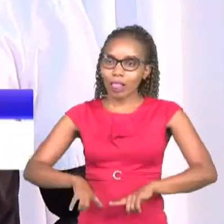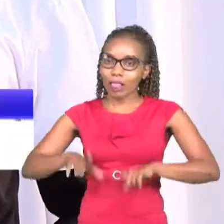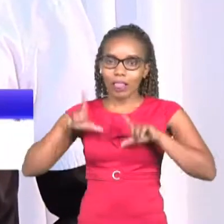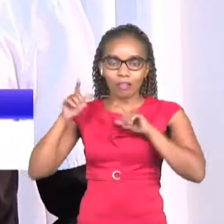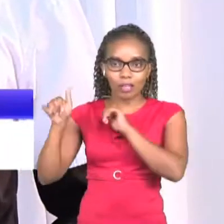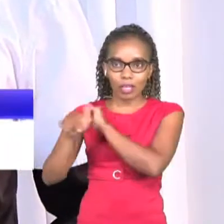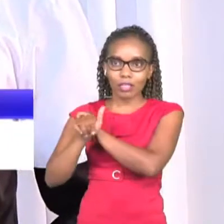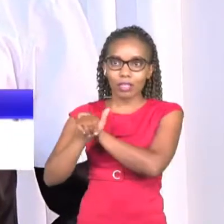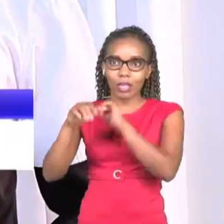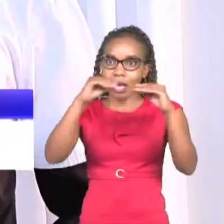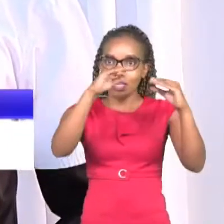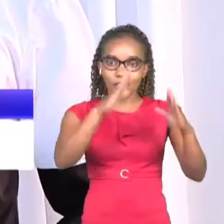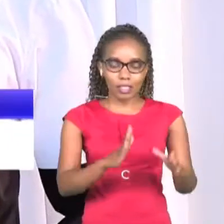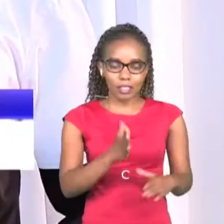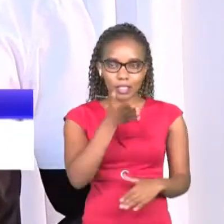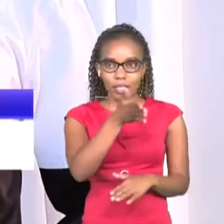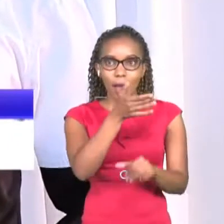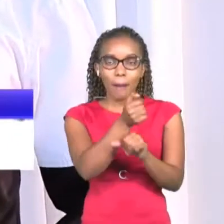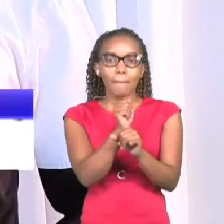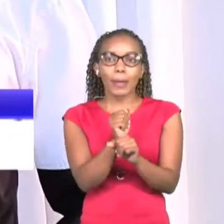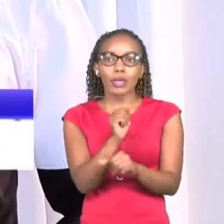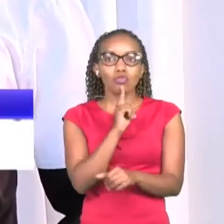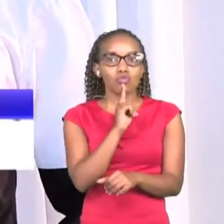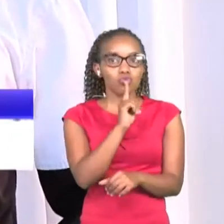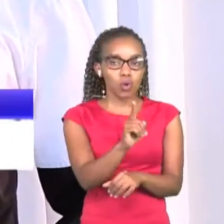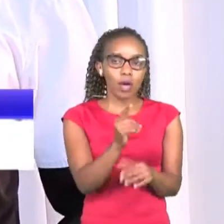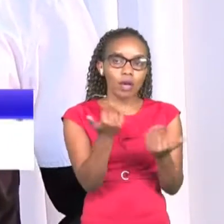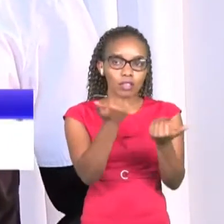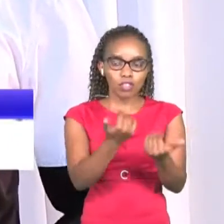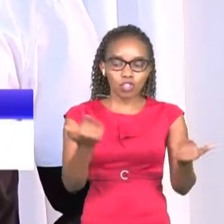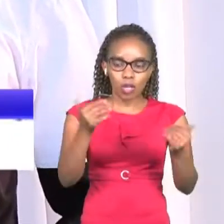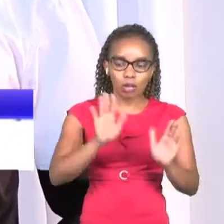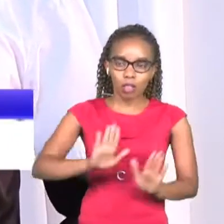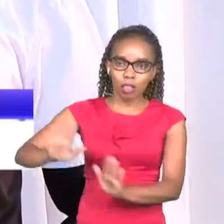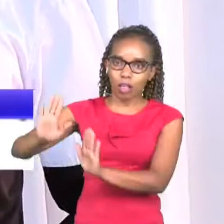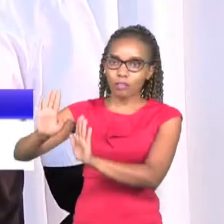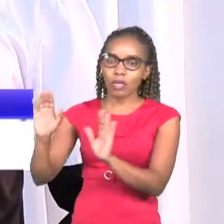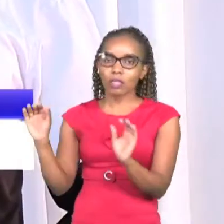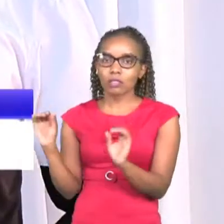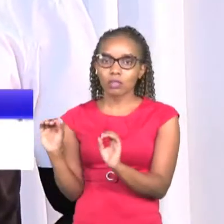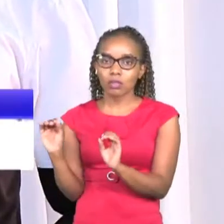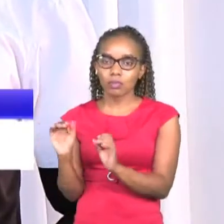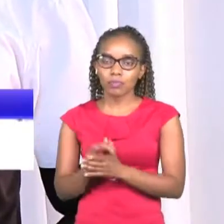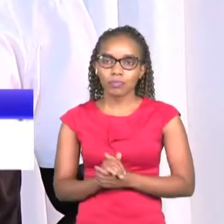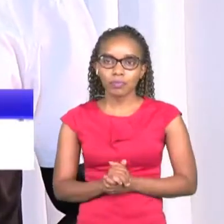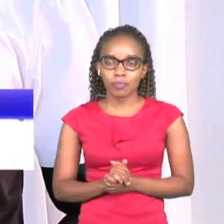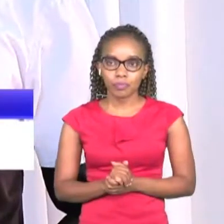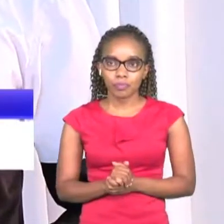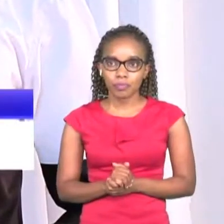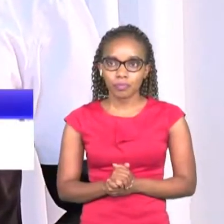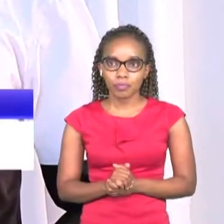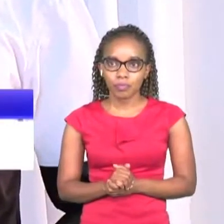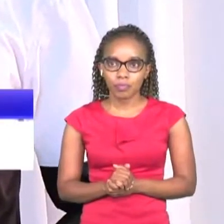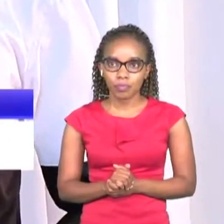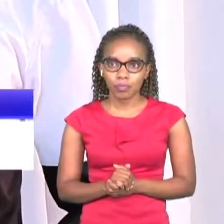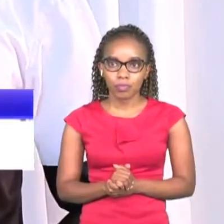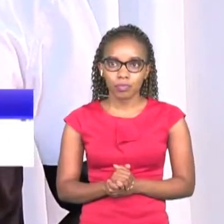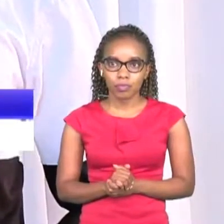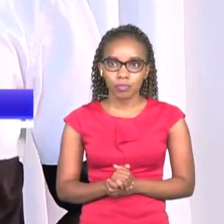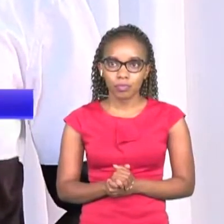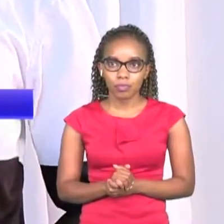are at the center, making sure that no child is left. Andrew Kero, Switch TV in Nairobi.